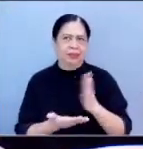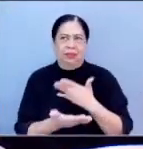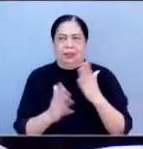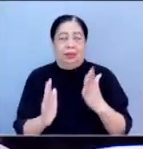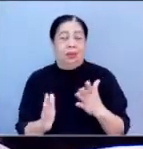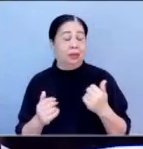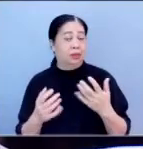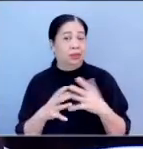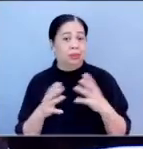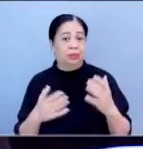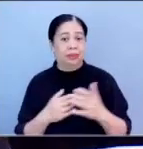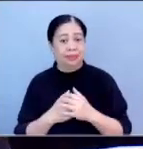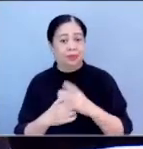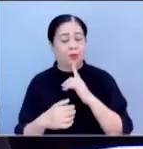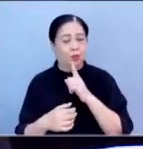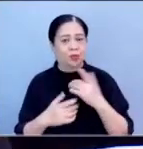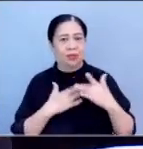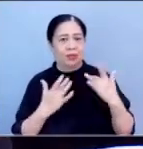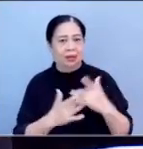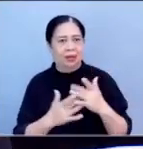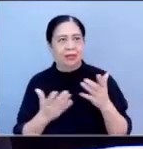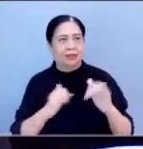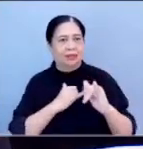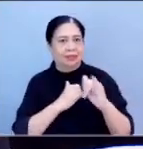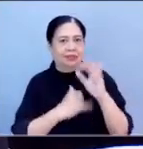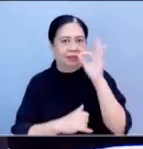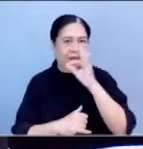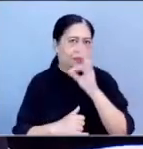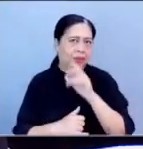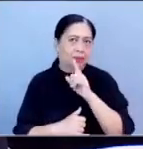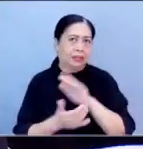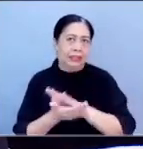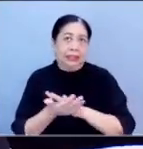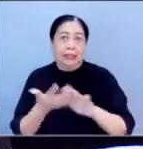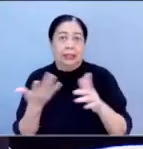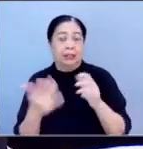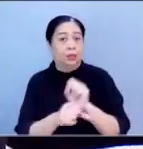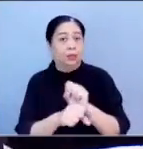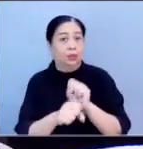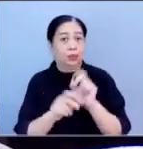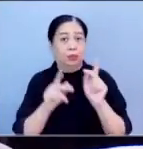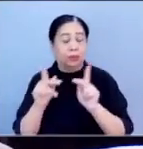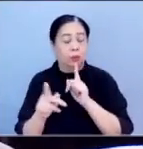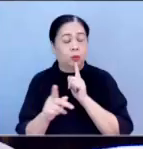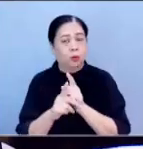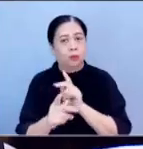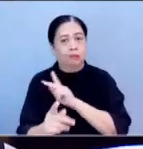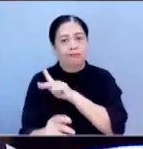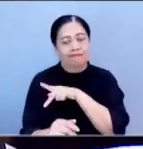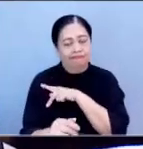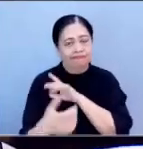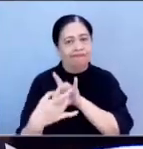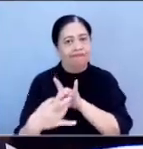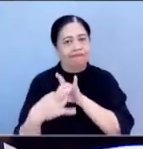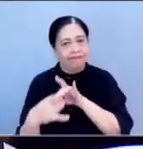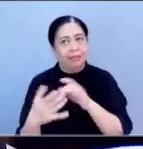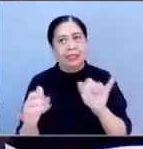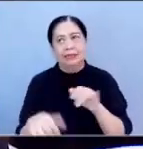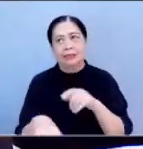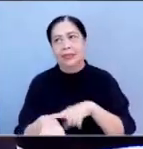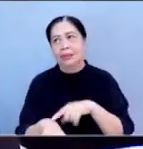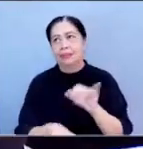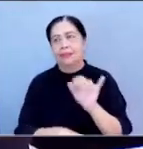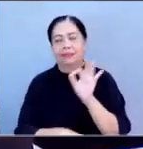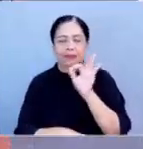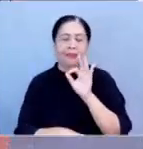you know, I wear my heart on my sleeve. And so do Filipinos. And so it's nice to be able to work with people that you can get so personal with at the same time. And Filipinos have that.